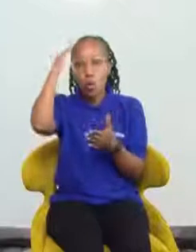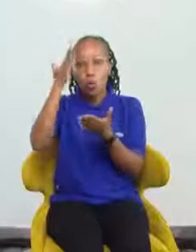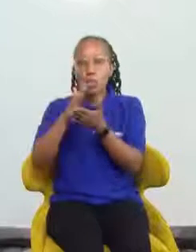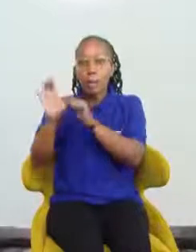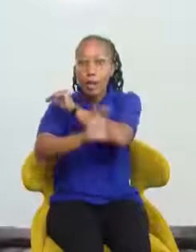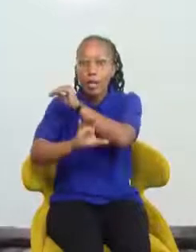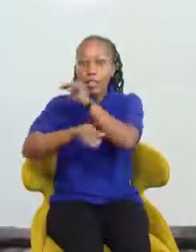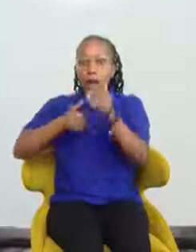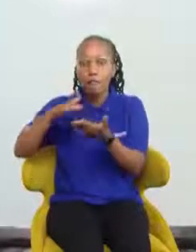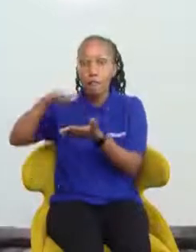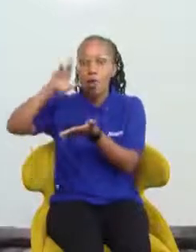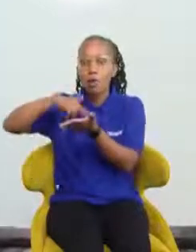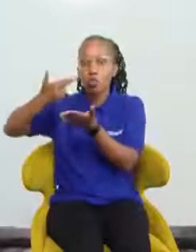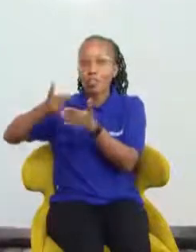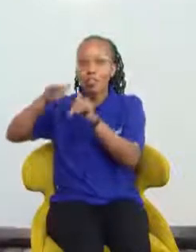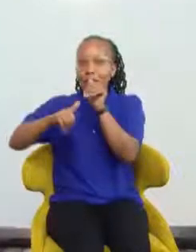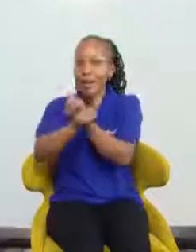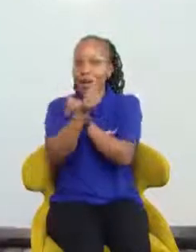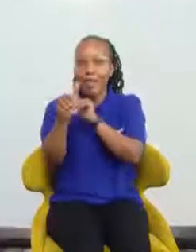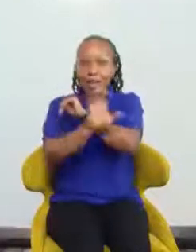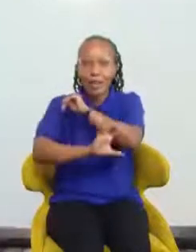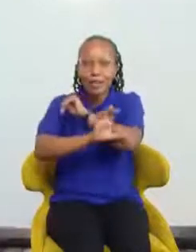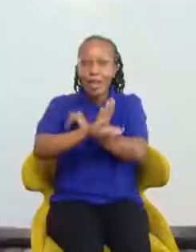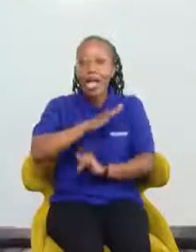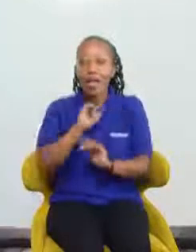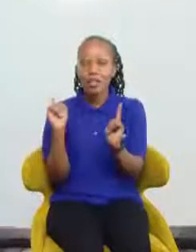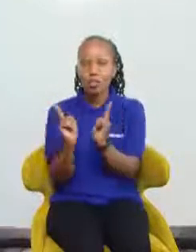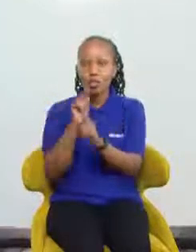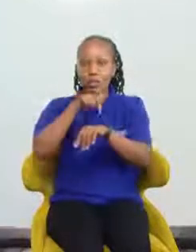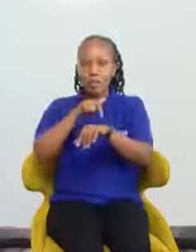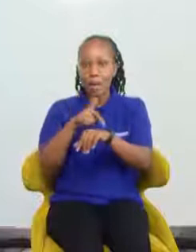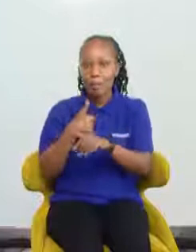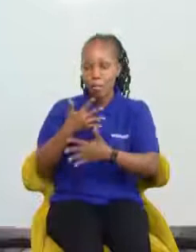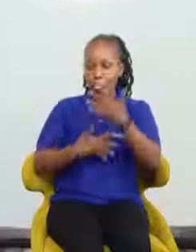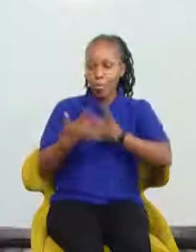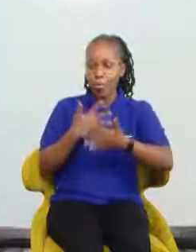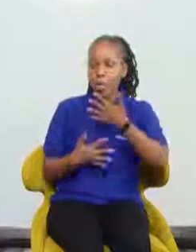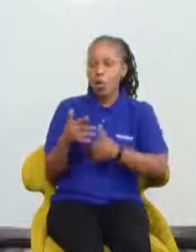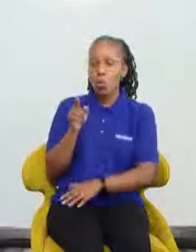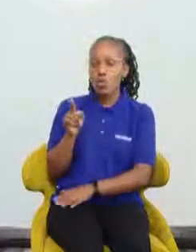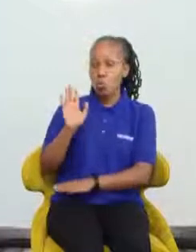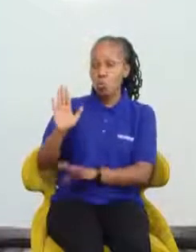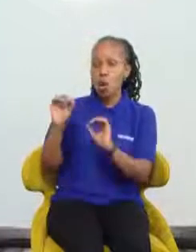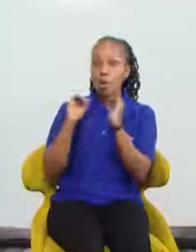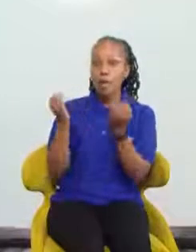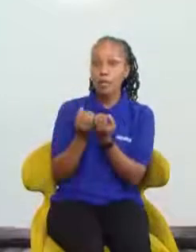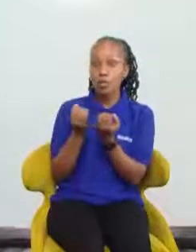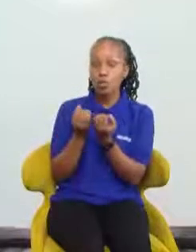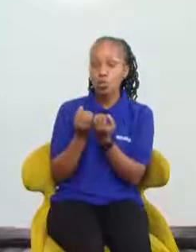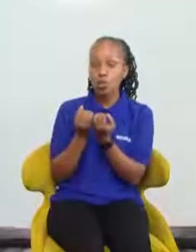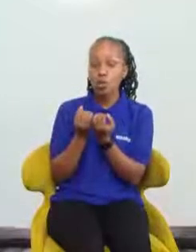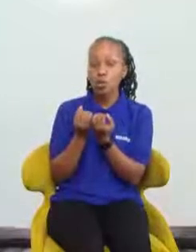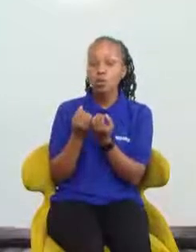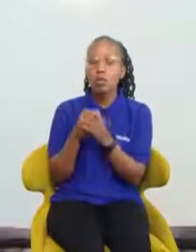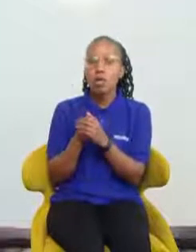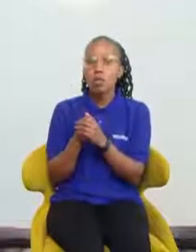more resources than other countries. And in the short time I spent with you, I heard that. I know your organization that you work for is